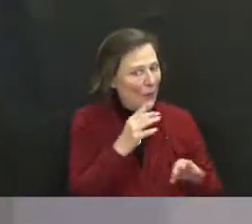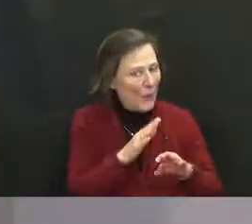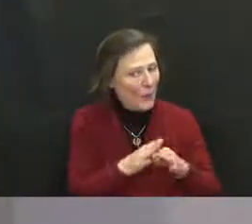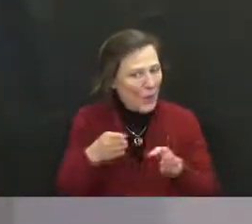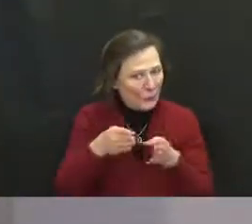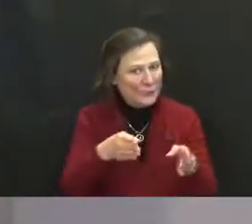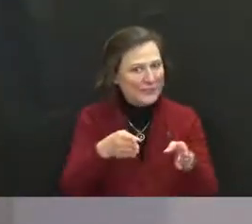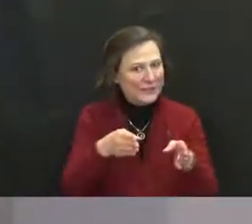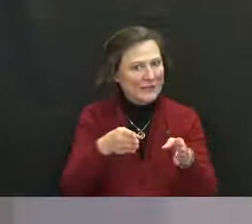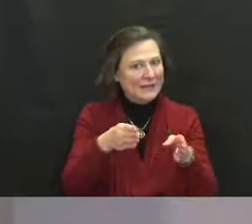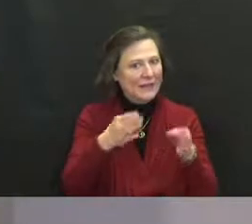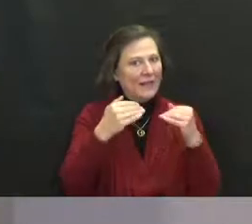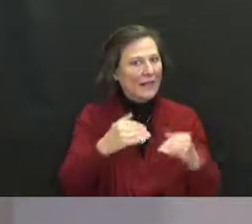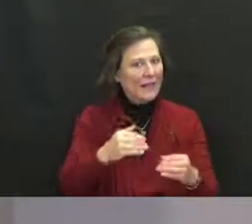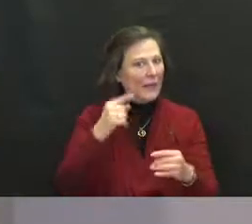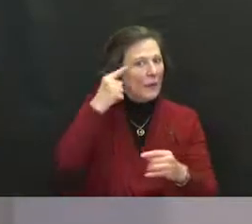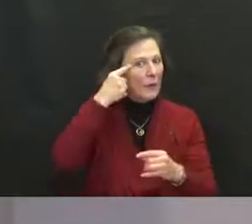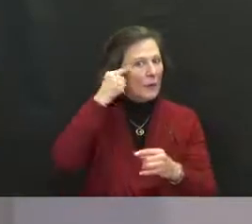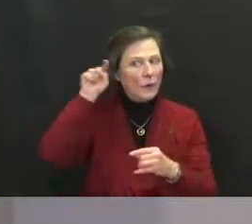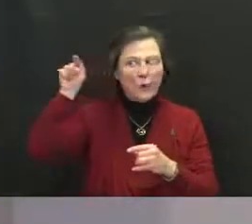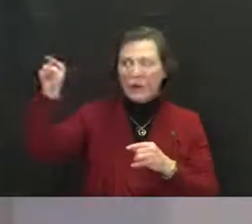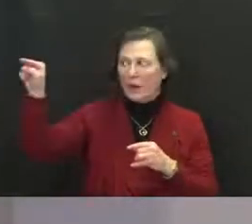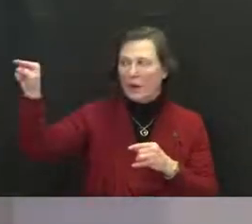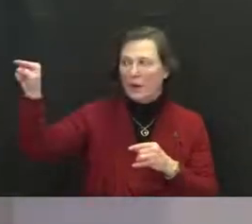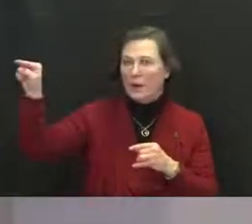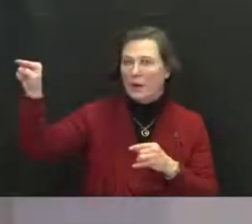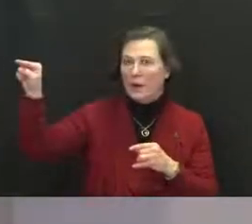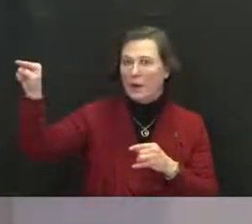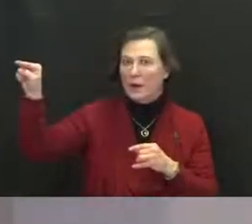that evening. Then out of the corner of my eye,